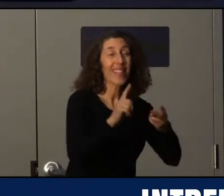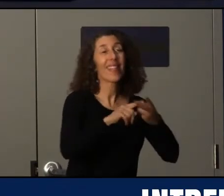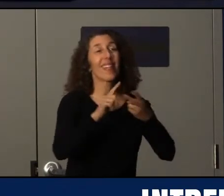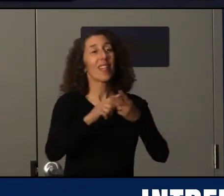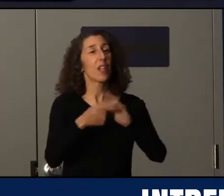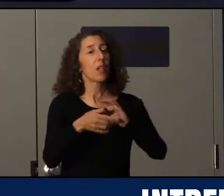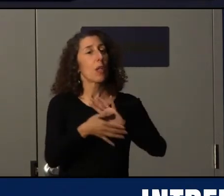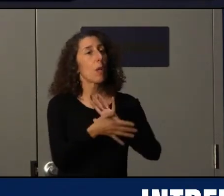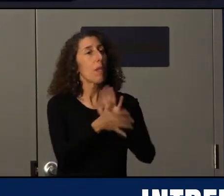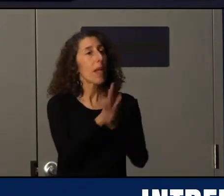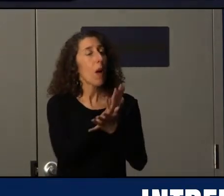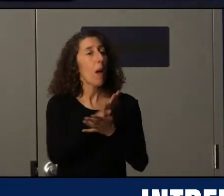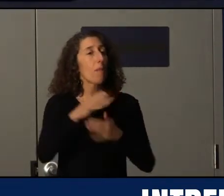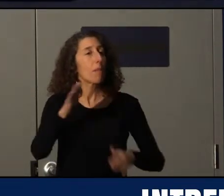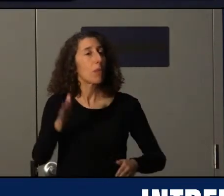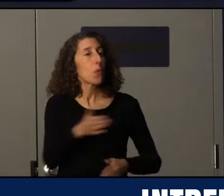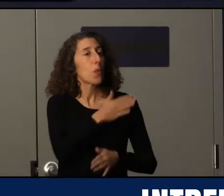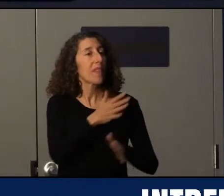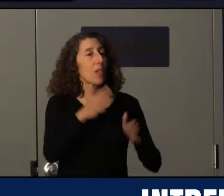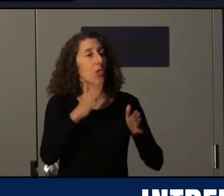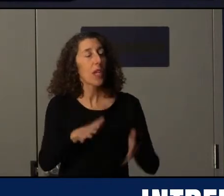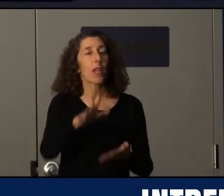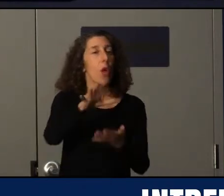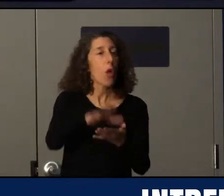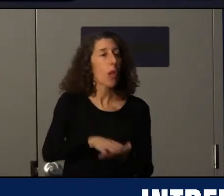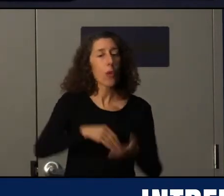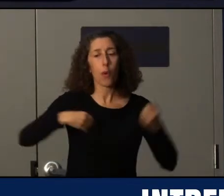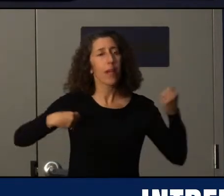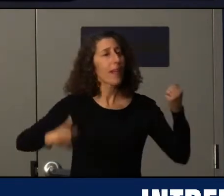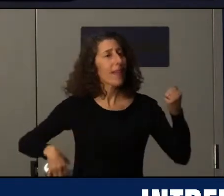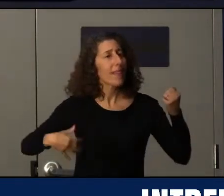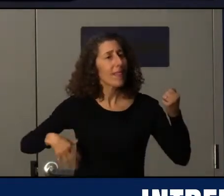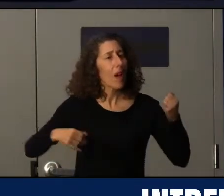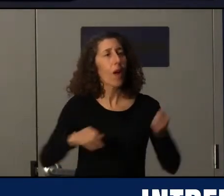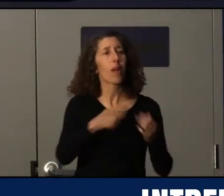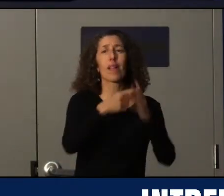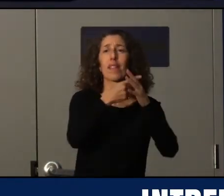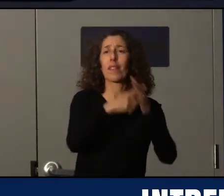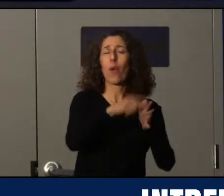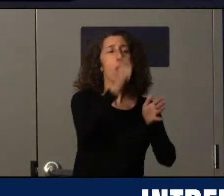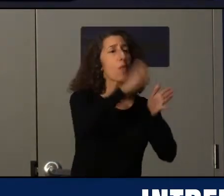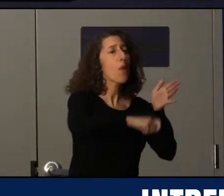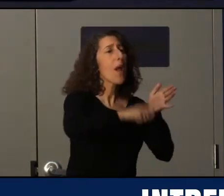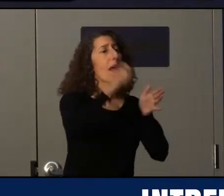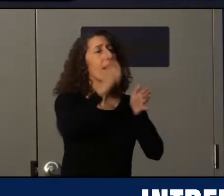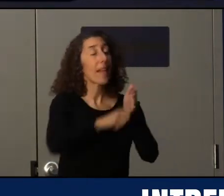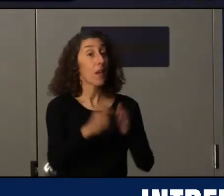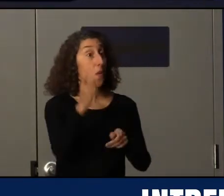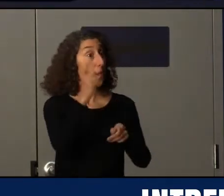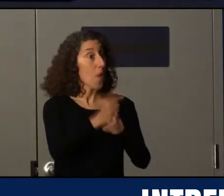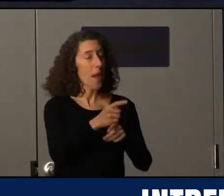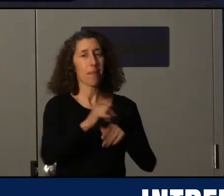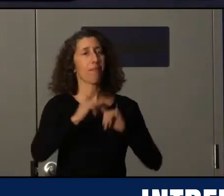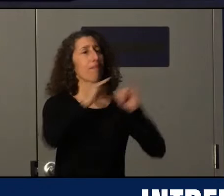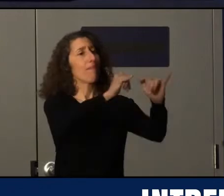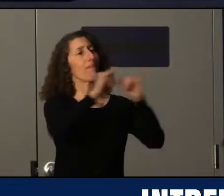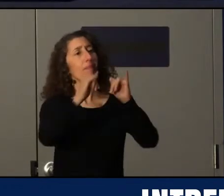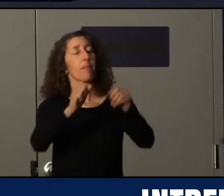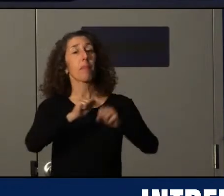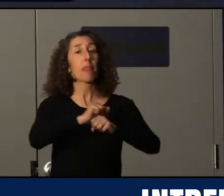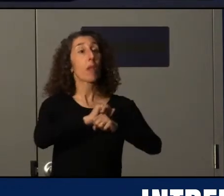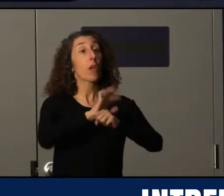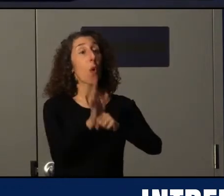so for me, I picked up art and poetry during COVID as a way of dealing with